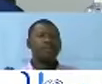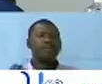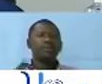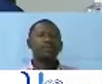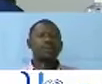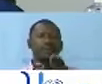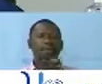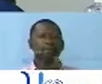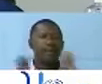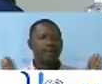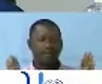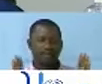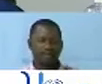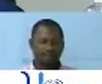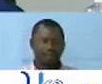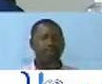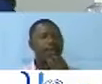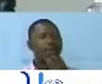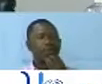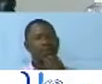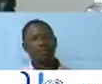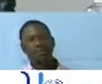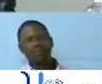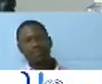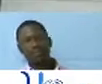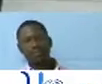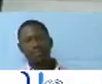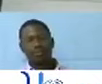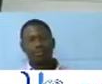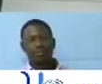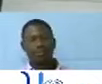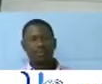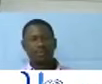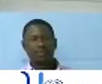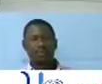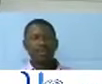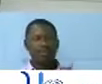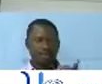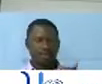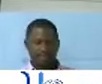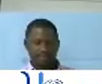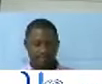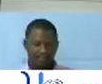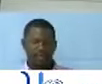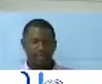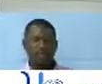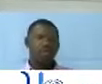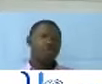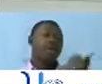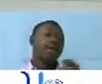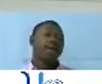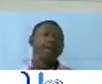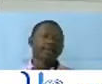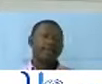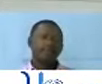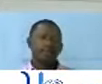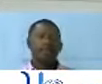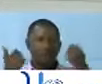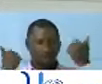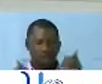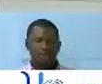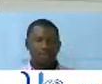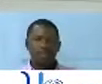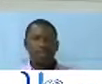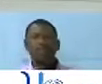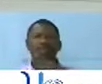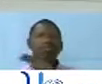moko joxone bail bi. And another example was in 2006. Benen misal bi